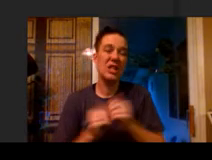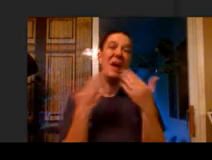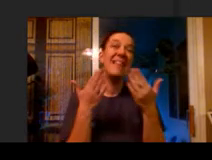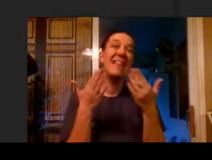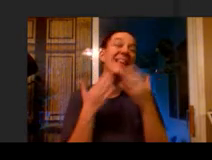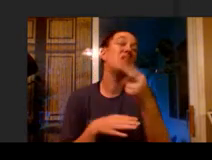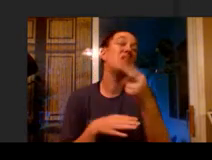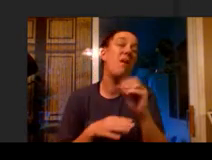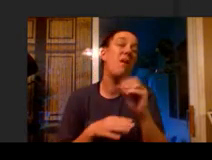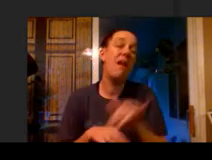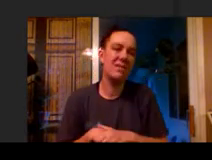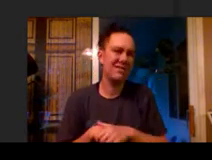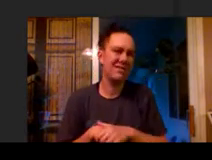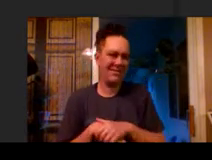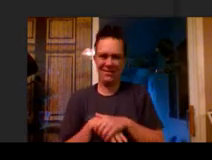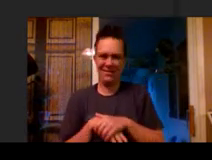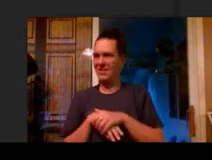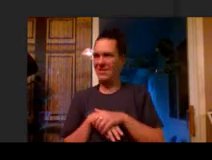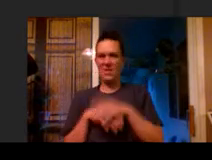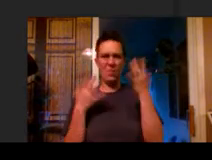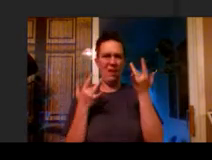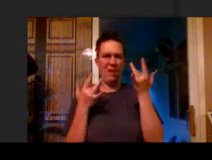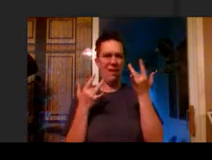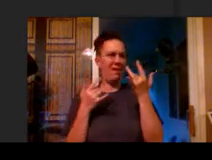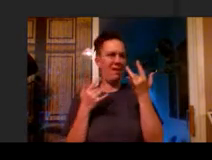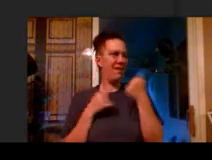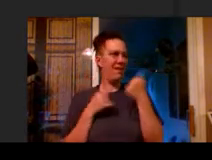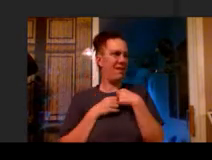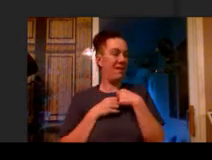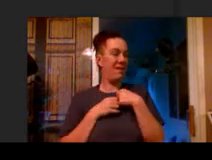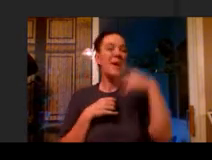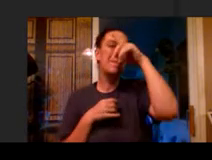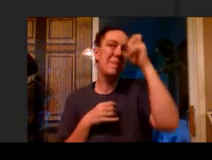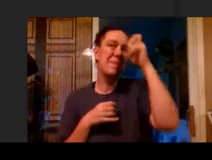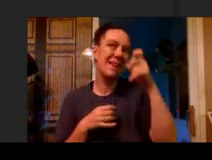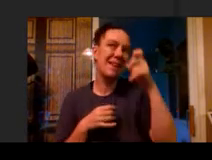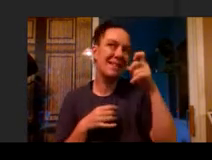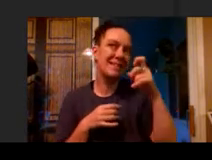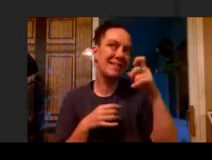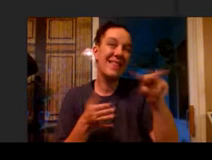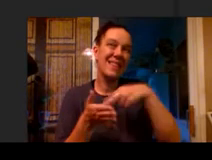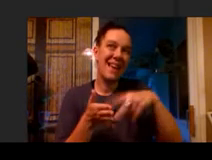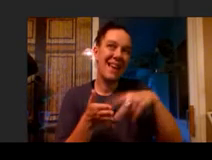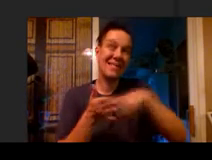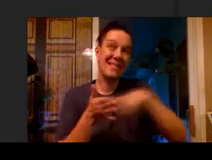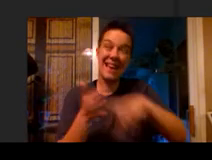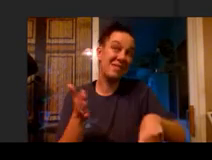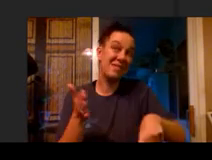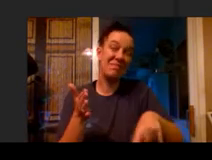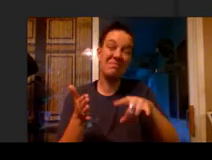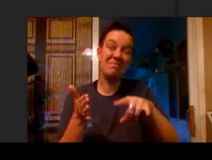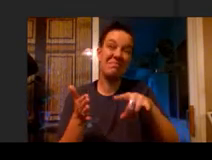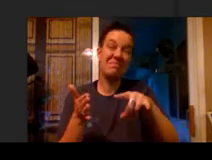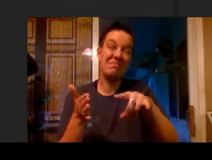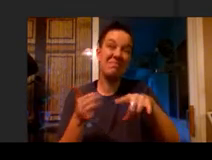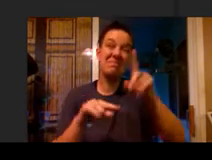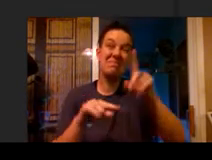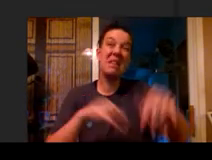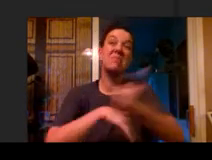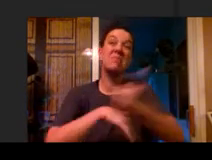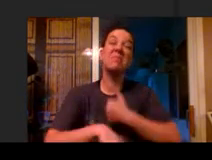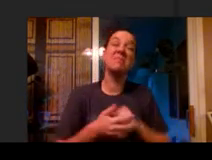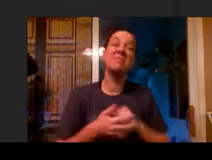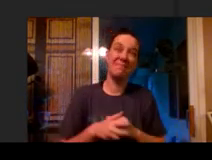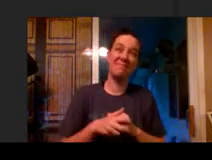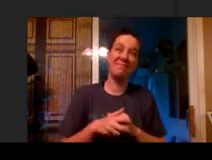Because the cancellation of this year's dinner dance is not on my hands. It's on yours. Holly took a